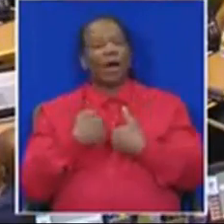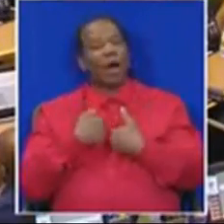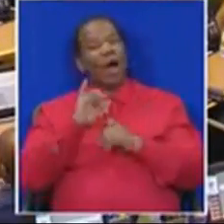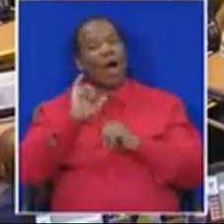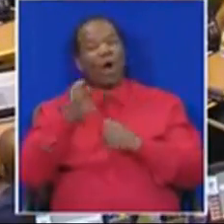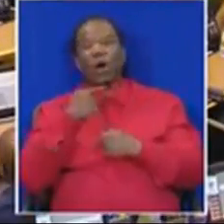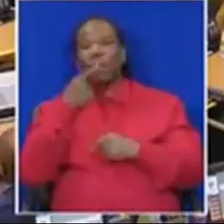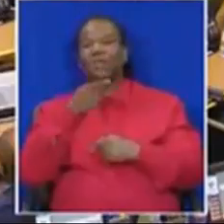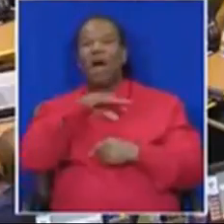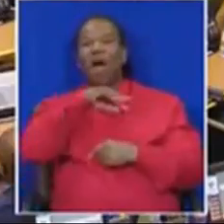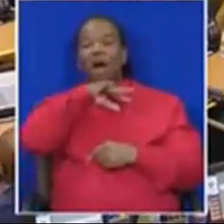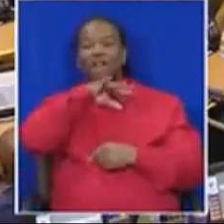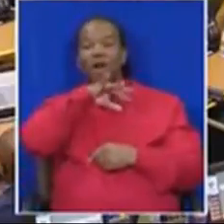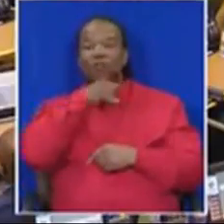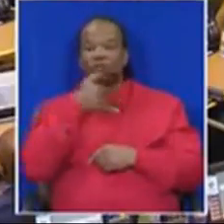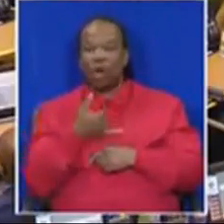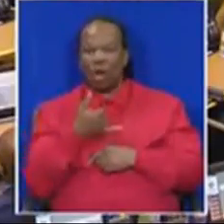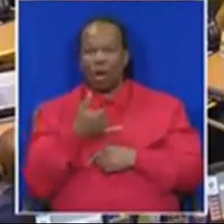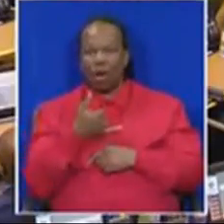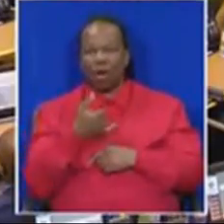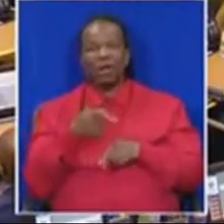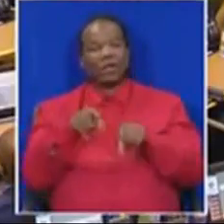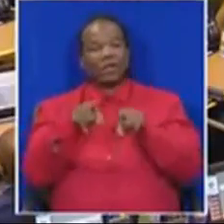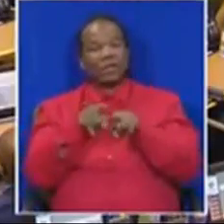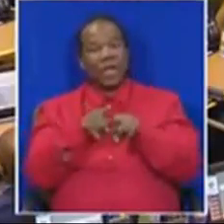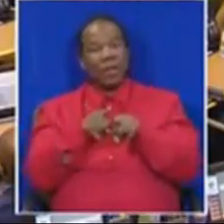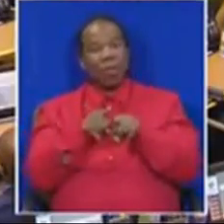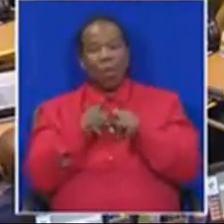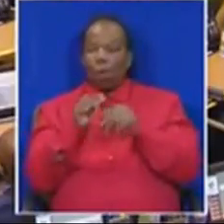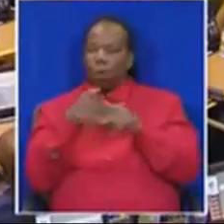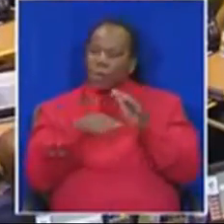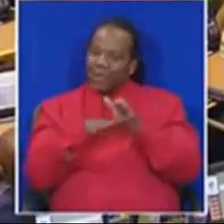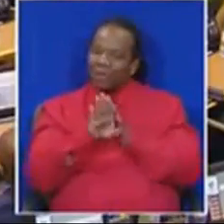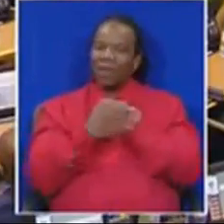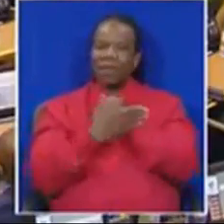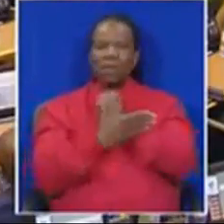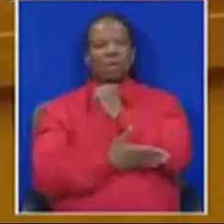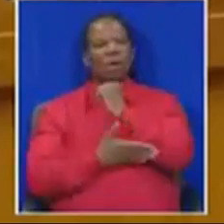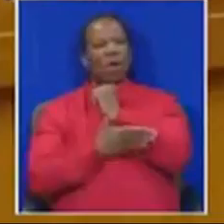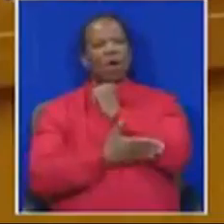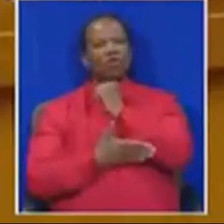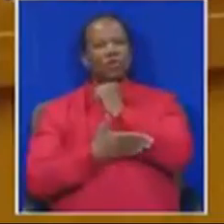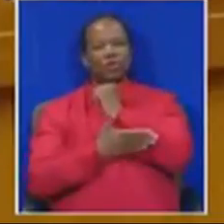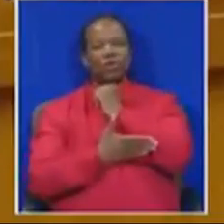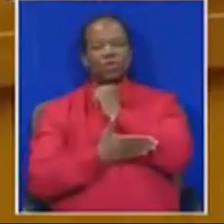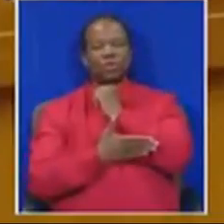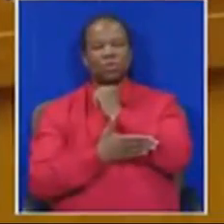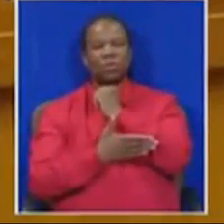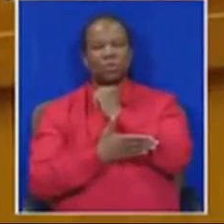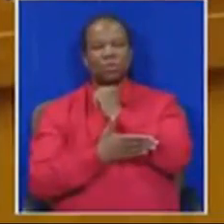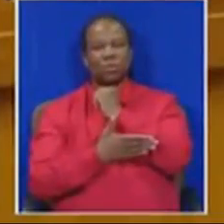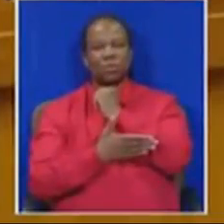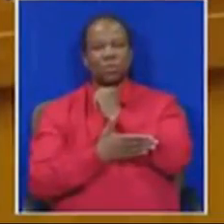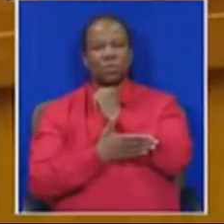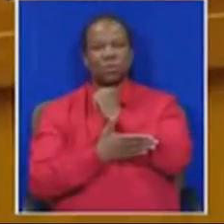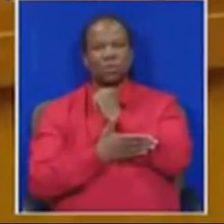Ons bou 'n land waar 'n persoon se vooruitsigte deur eie inisiatief